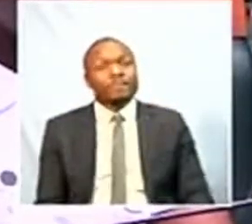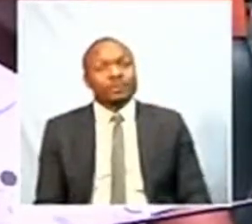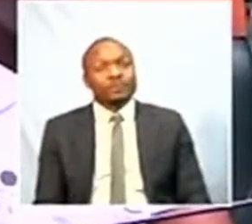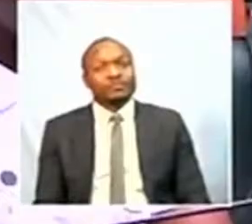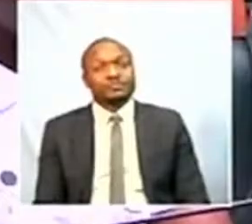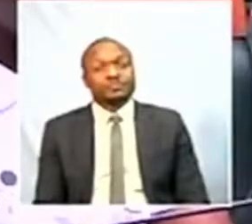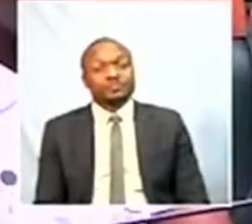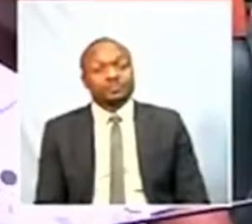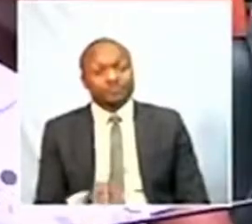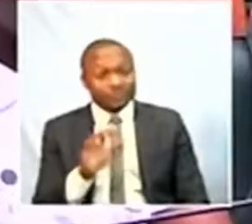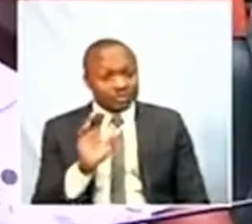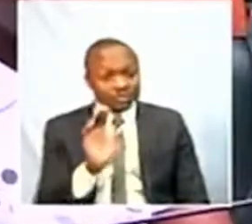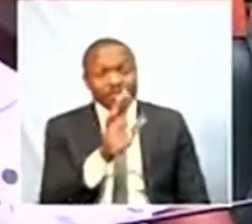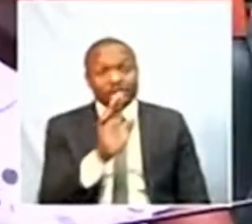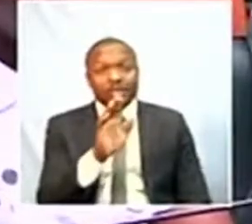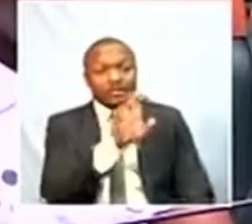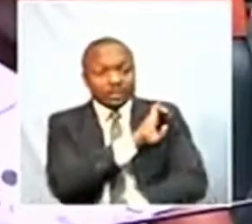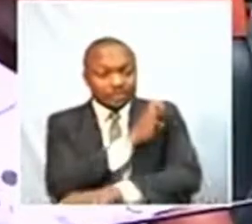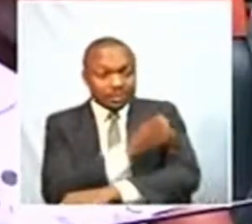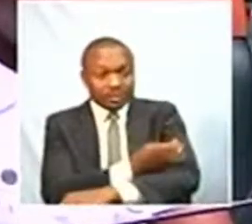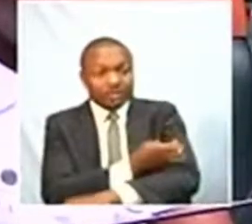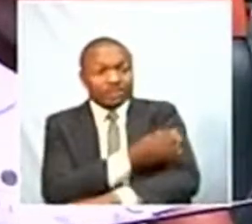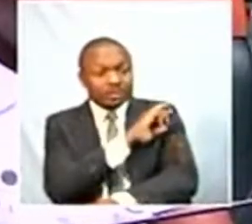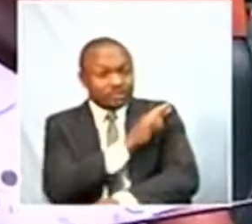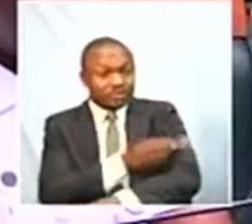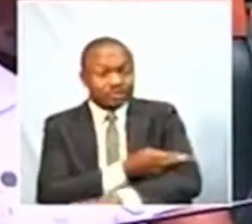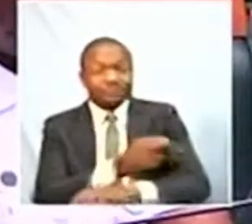as their energy source, e.g.